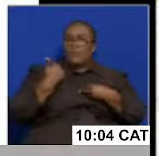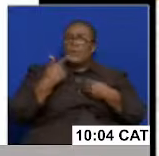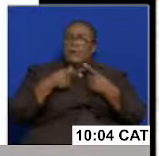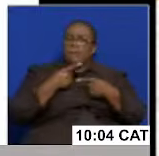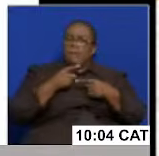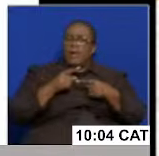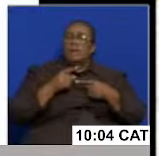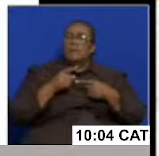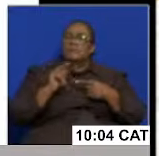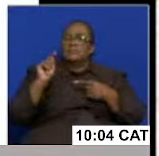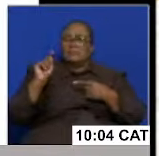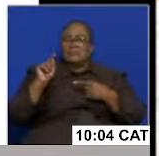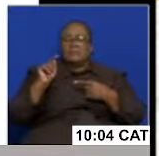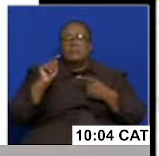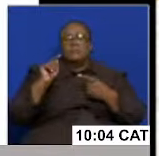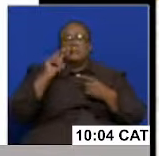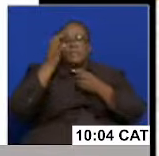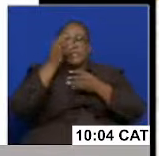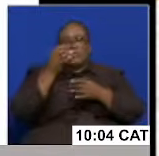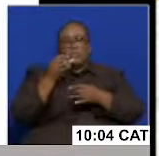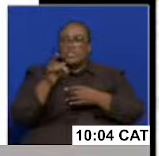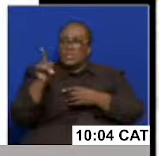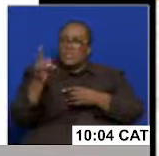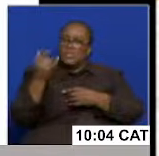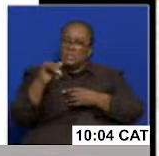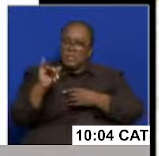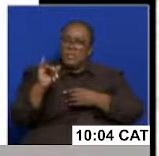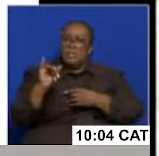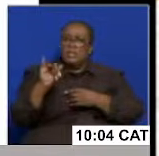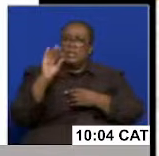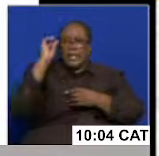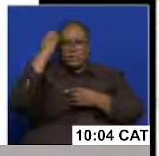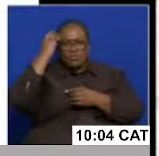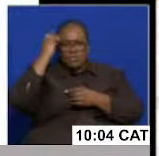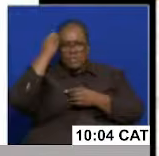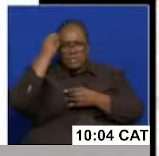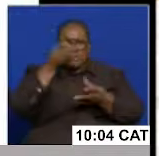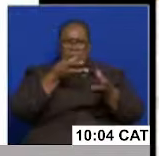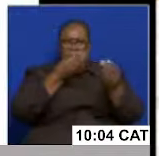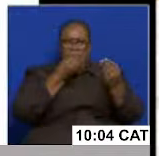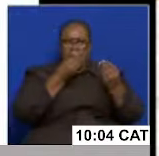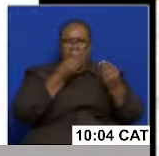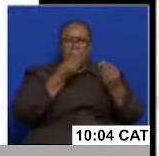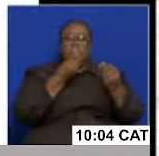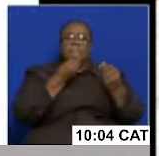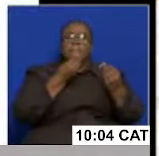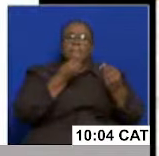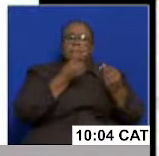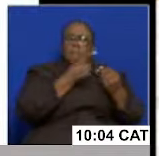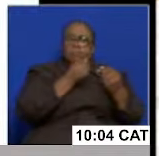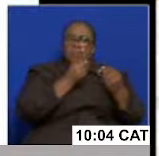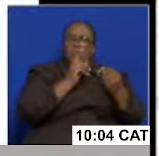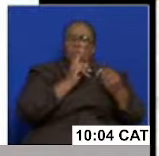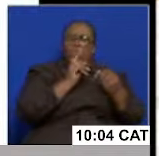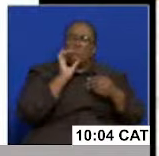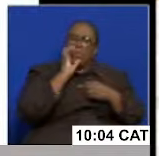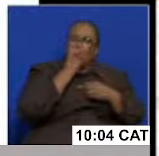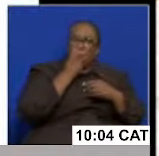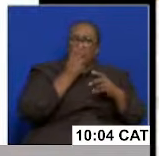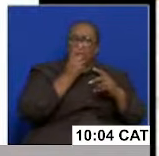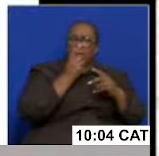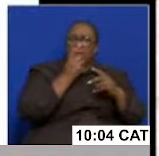was still interested in getting the stones. When he initially shared the information about the stones with